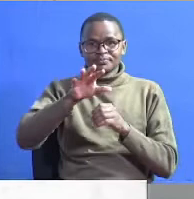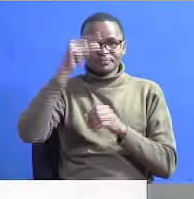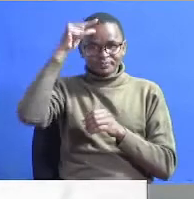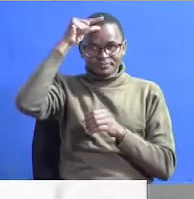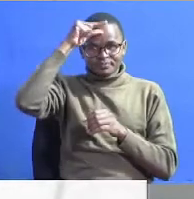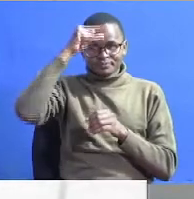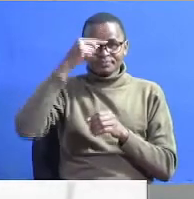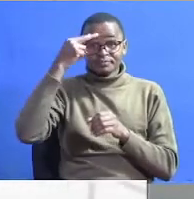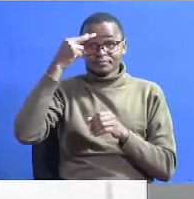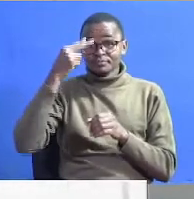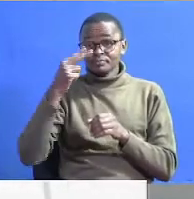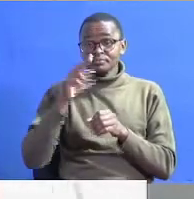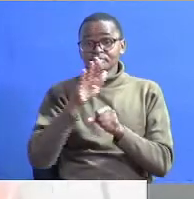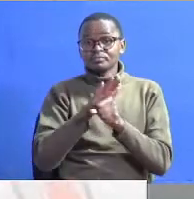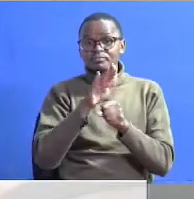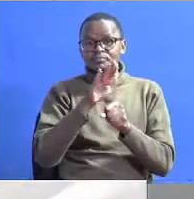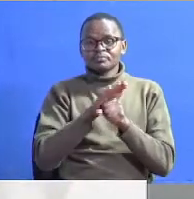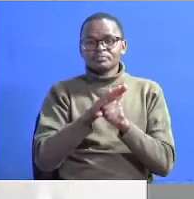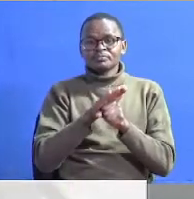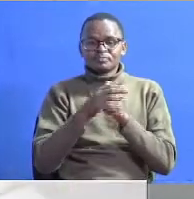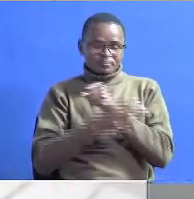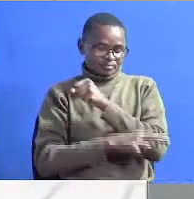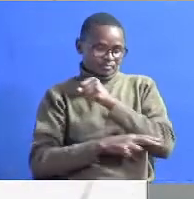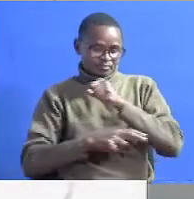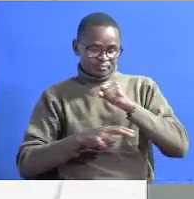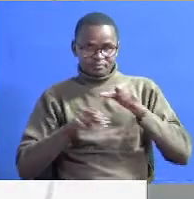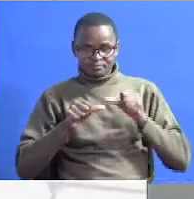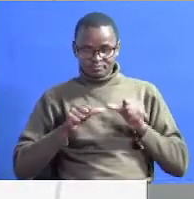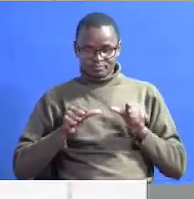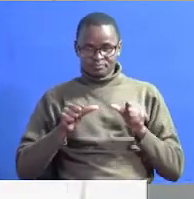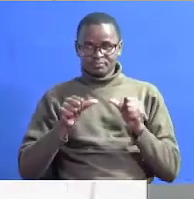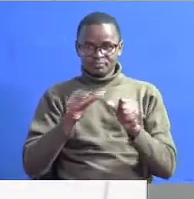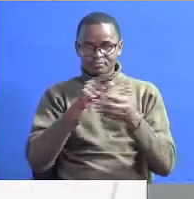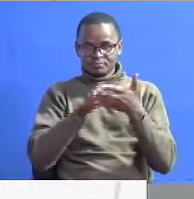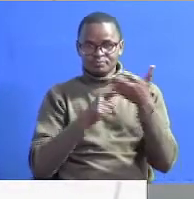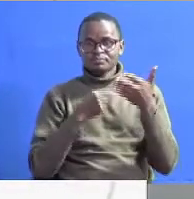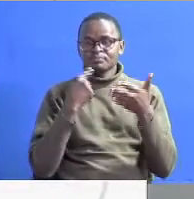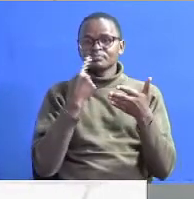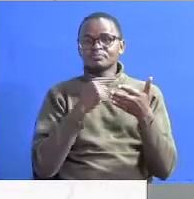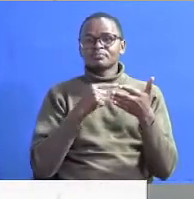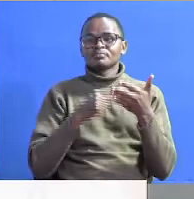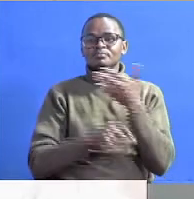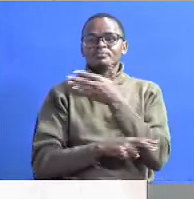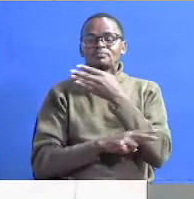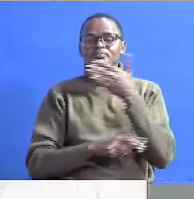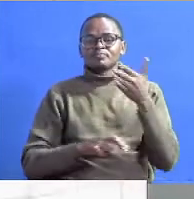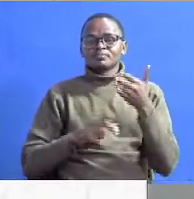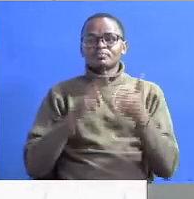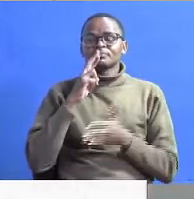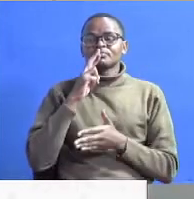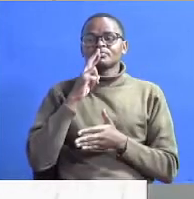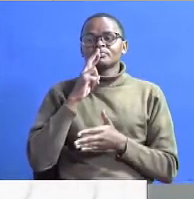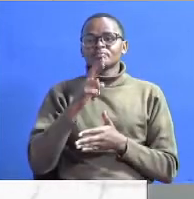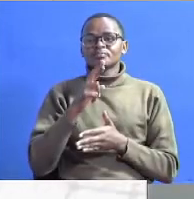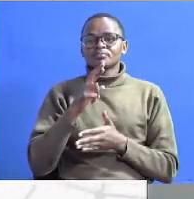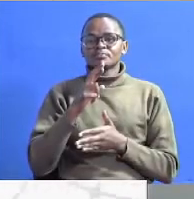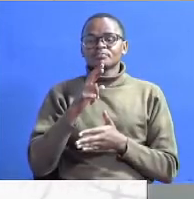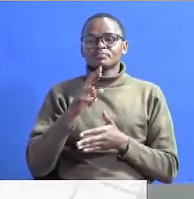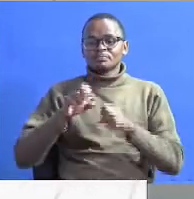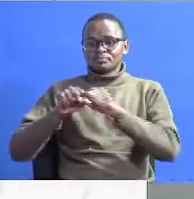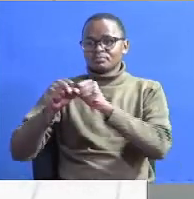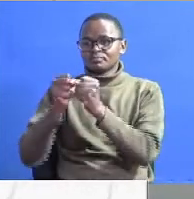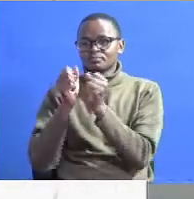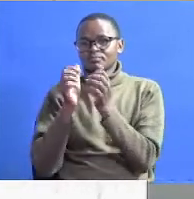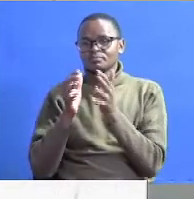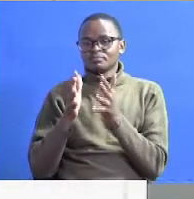we witnessed a lot of cartels driving. Who are cartels? Yes. Cartels are brokers